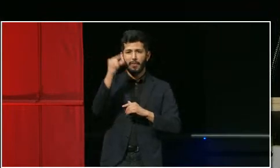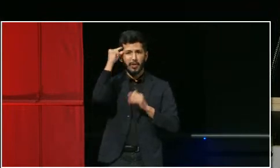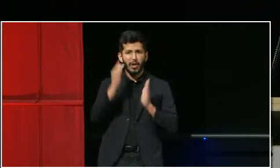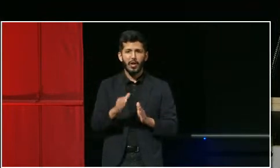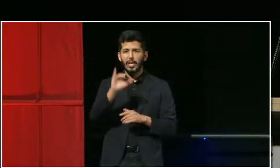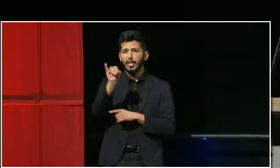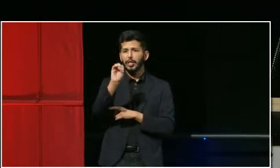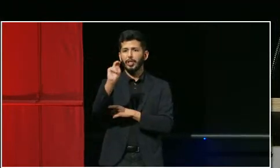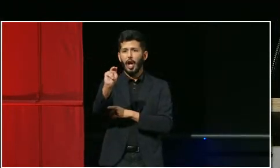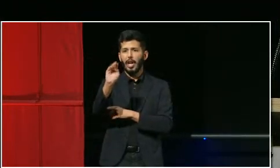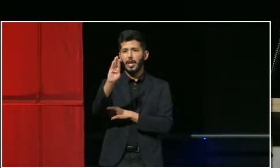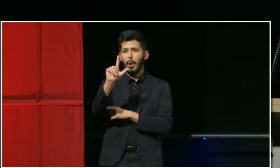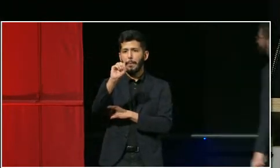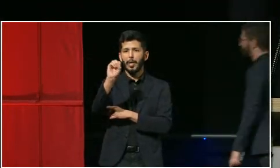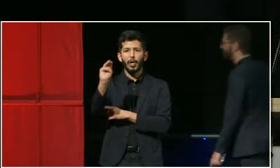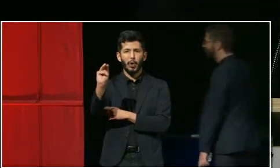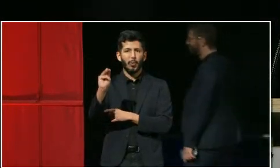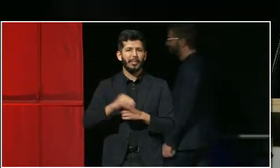Bloom.